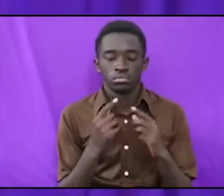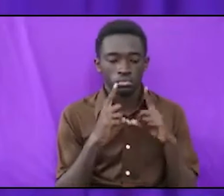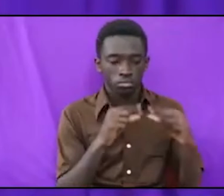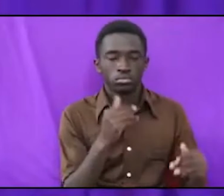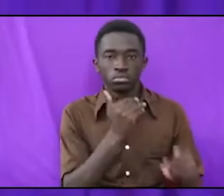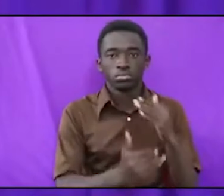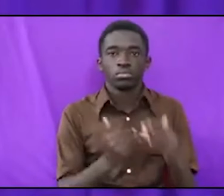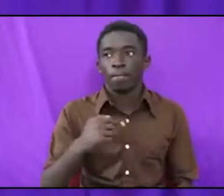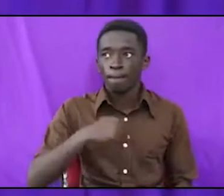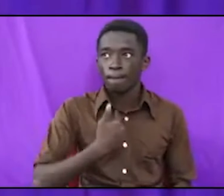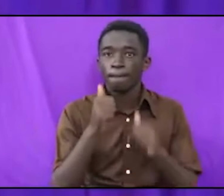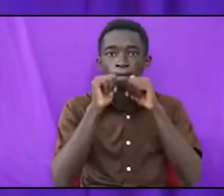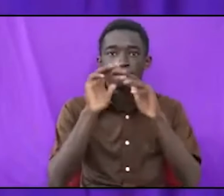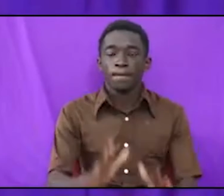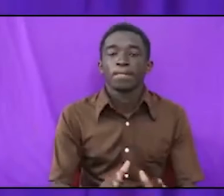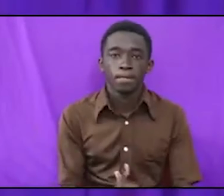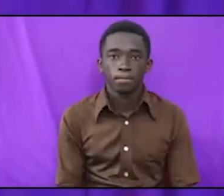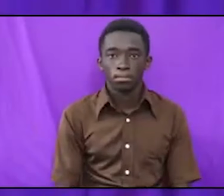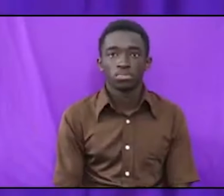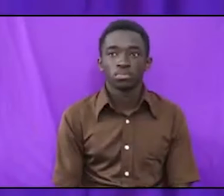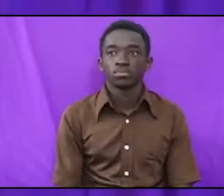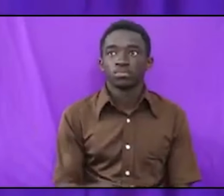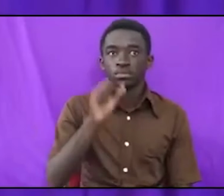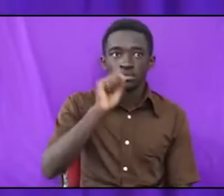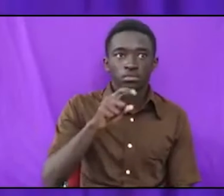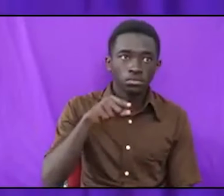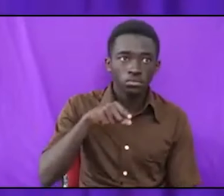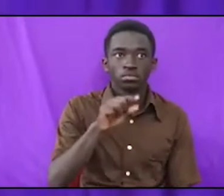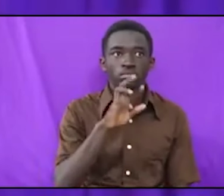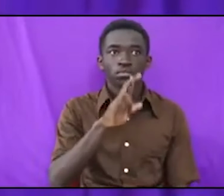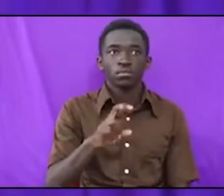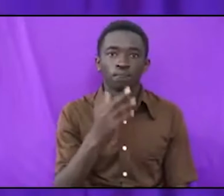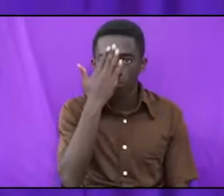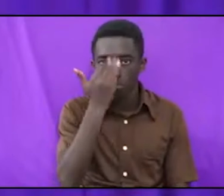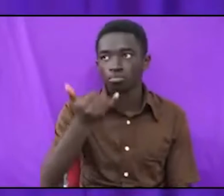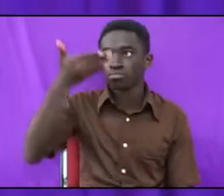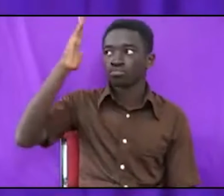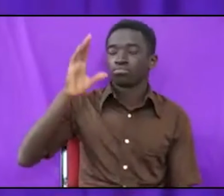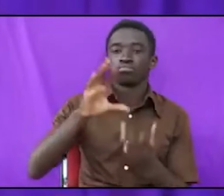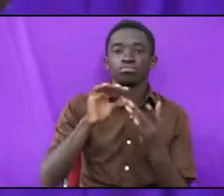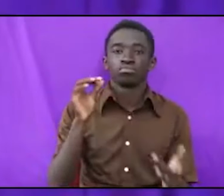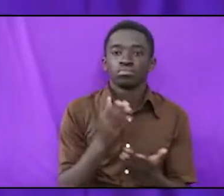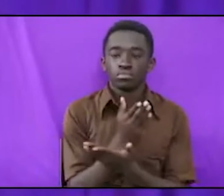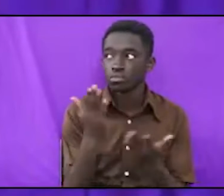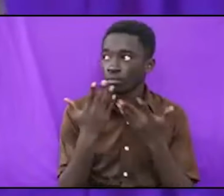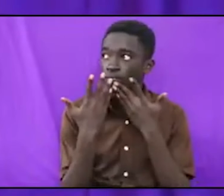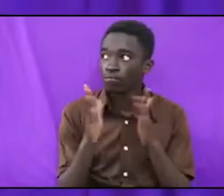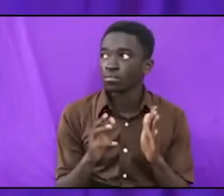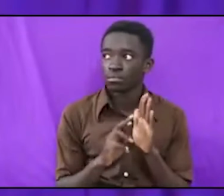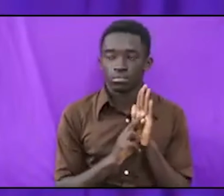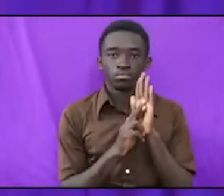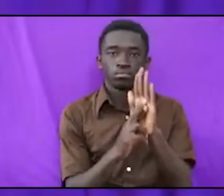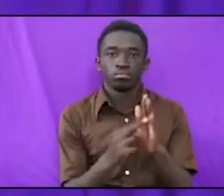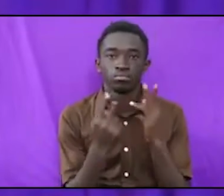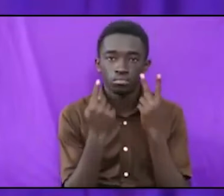blessed. Yes, you are. Yes, you are. Because God has chosen to reveal and help you to realize that the